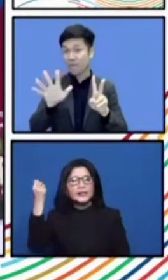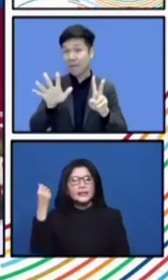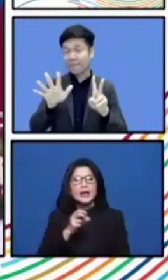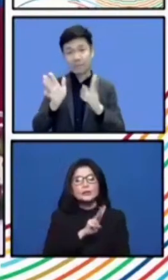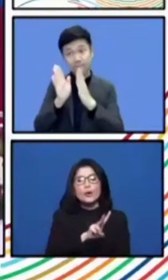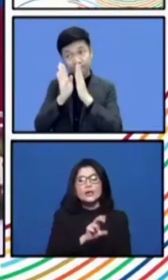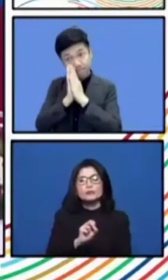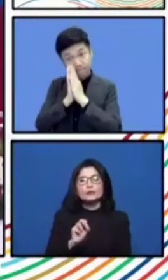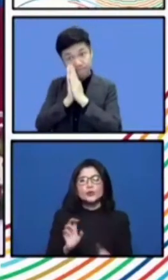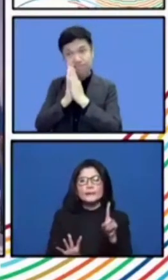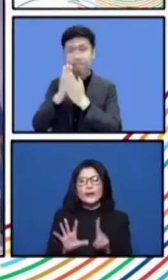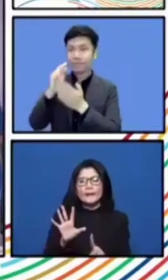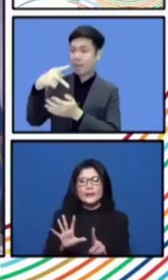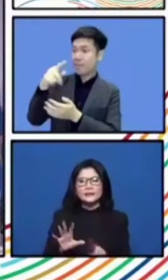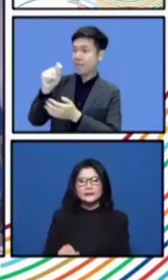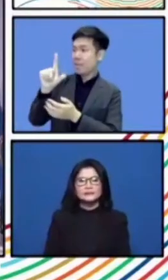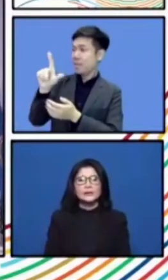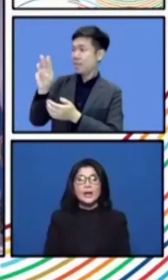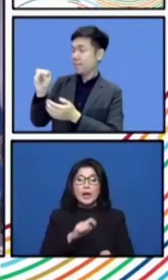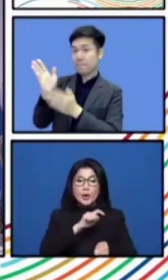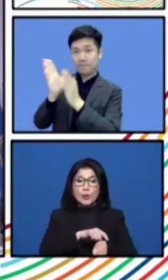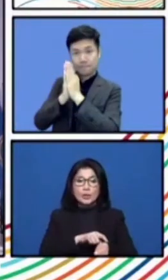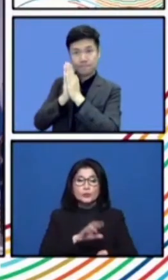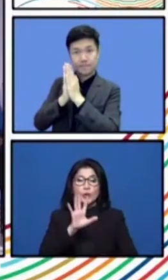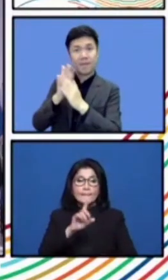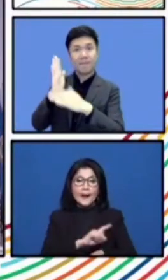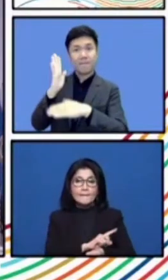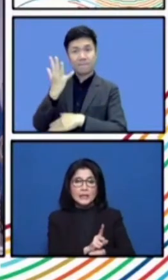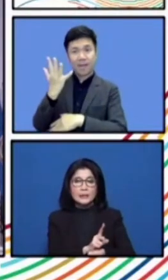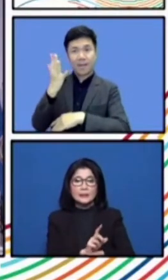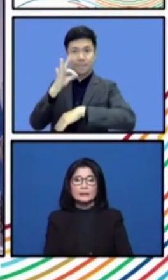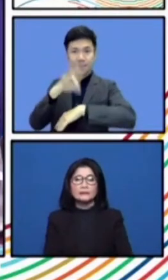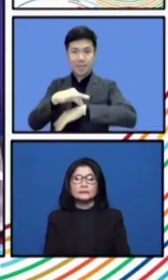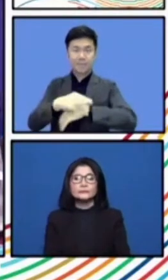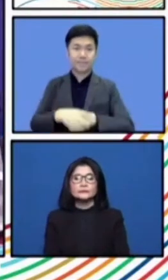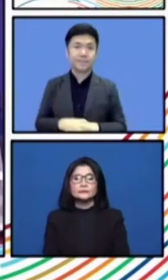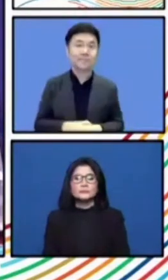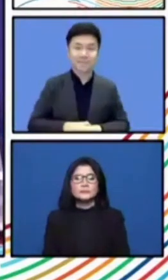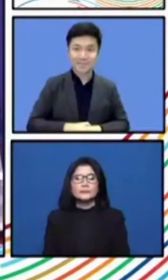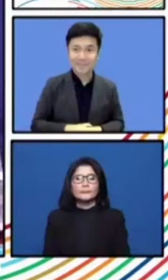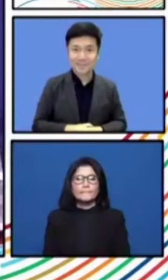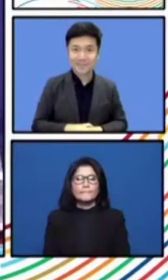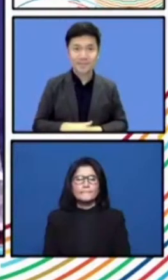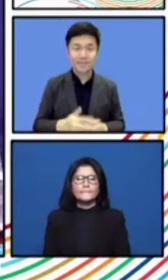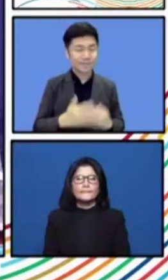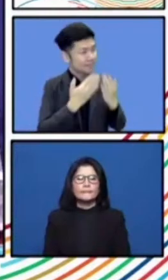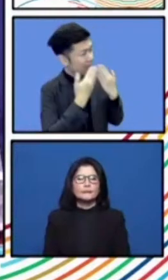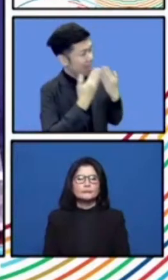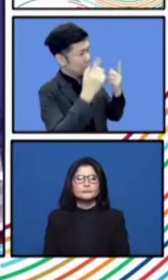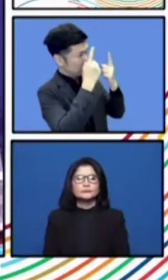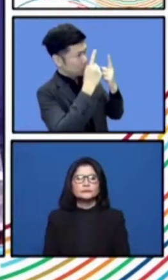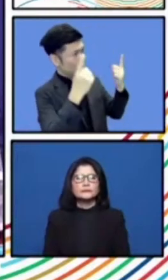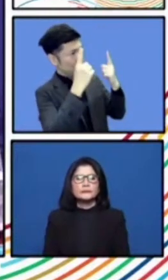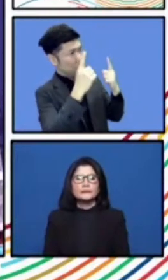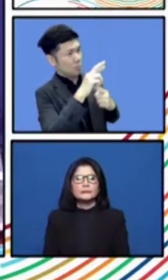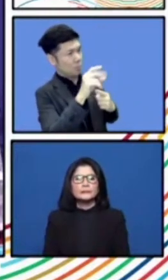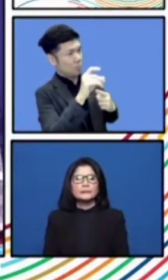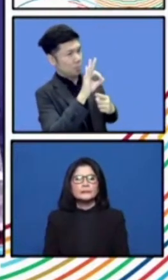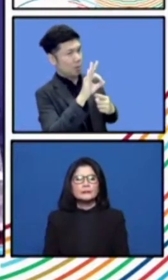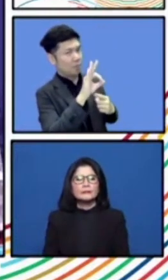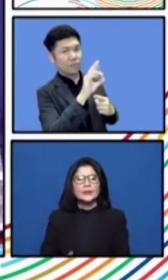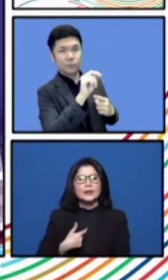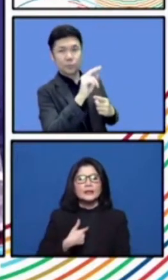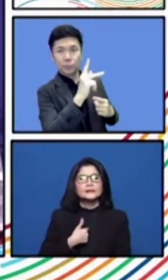of five minutes please thank you very much Professor Nuka I would like to